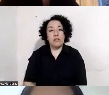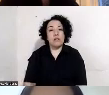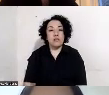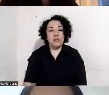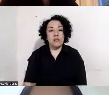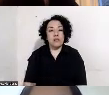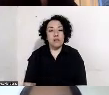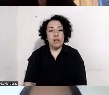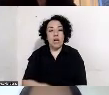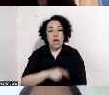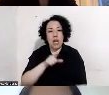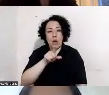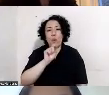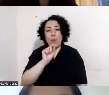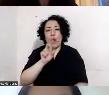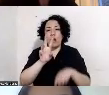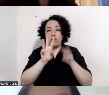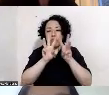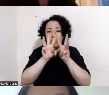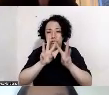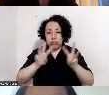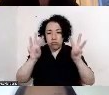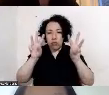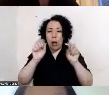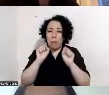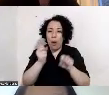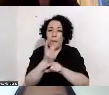nosso site. E se você digitar no Google